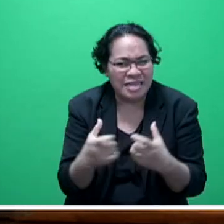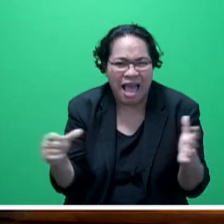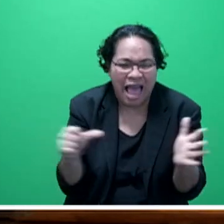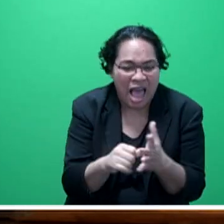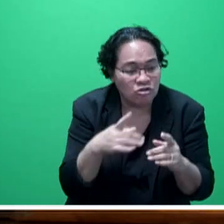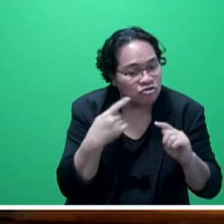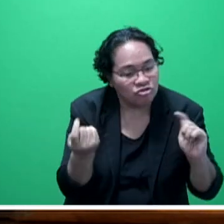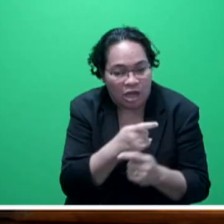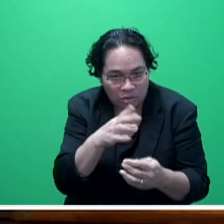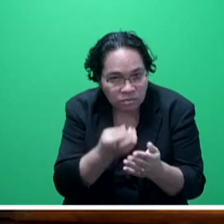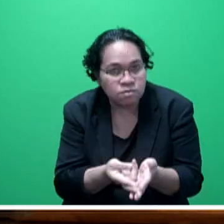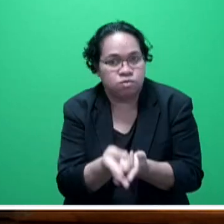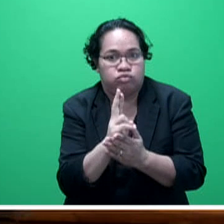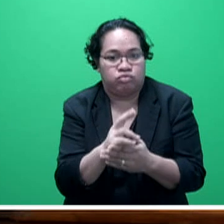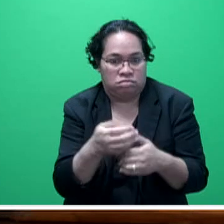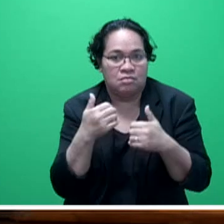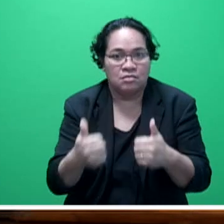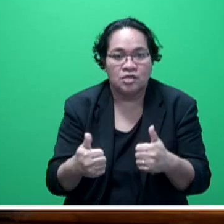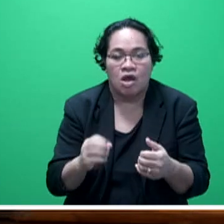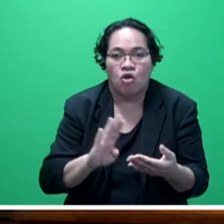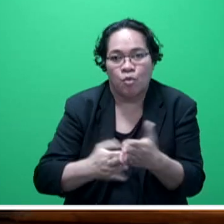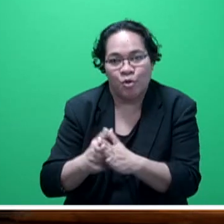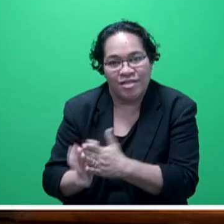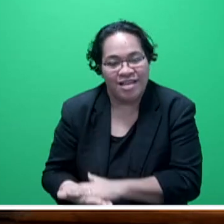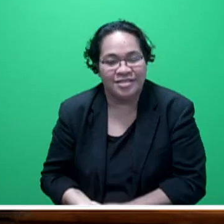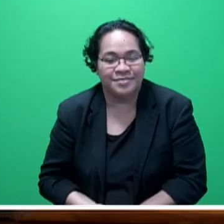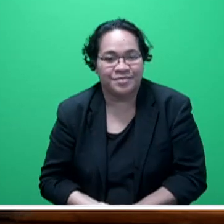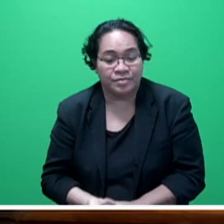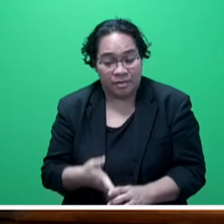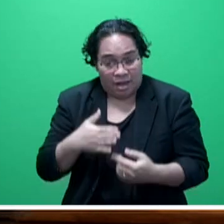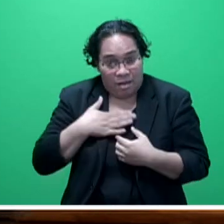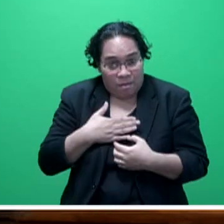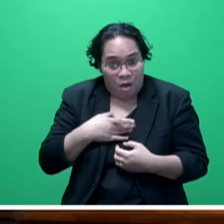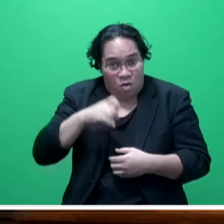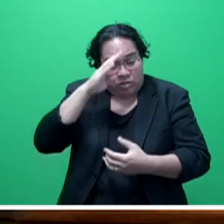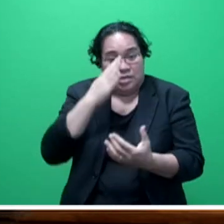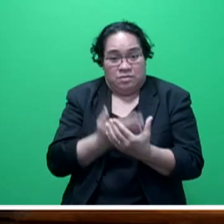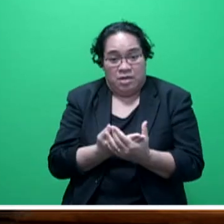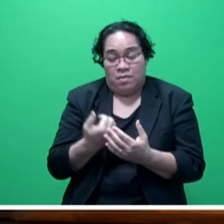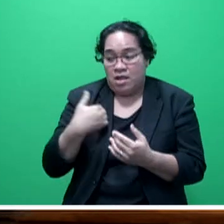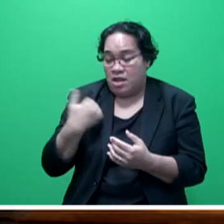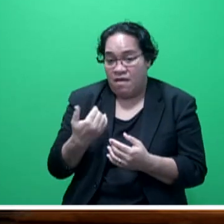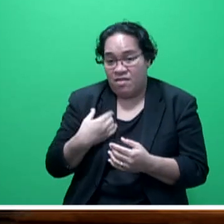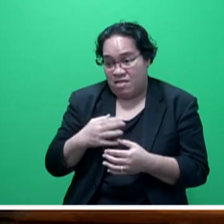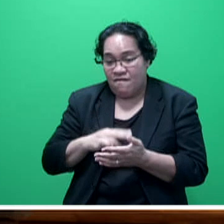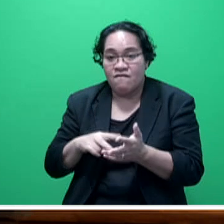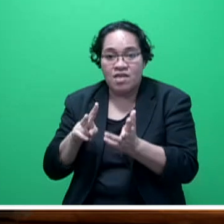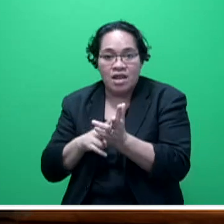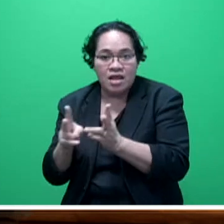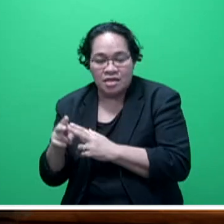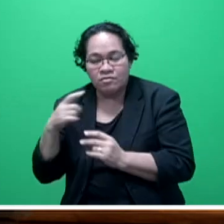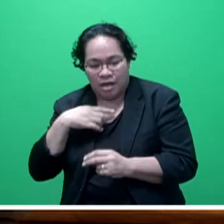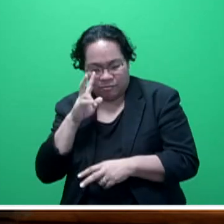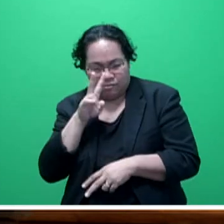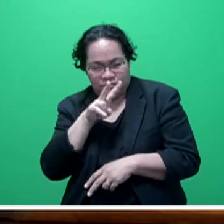resilient communities. Mr. Speaker, sir, from my experience living in the village in the past years, I have noticed and